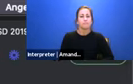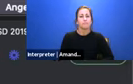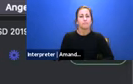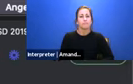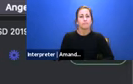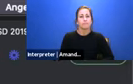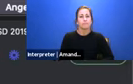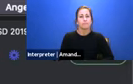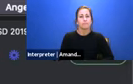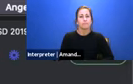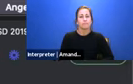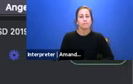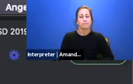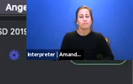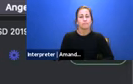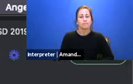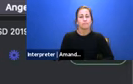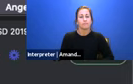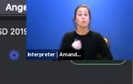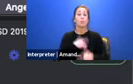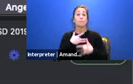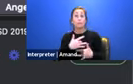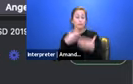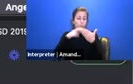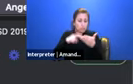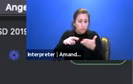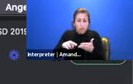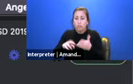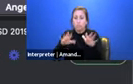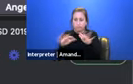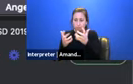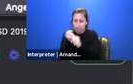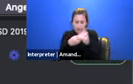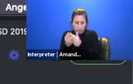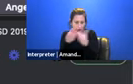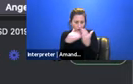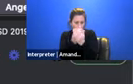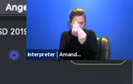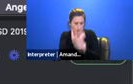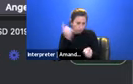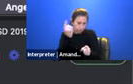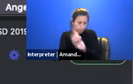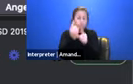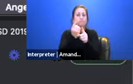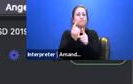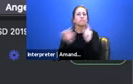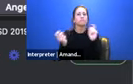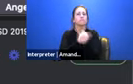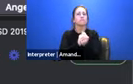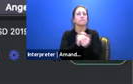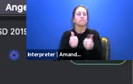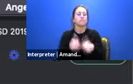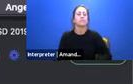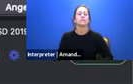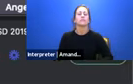basically research and ensuring that all of the information present on the dashboard is accurate. And then from the dashboard itself, you can access the actual bonds